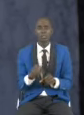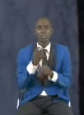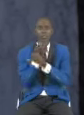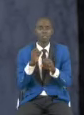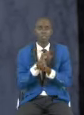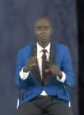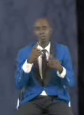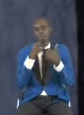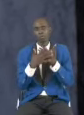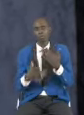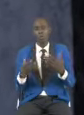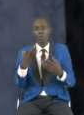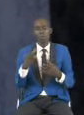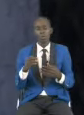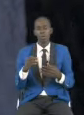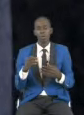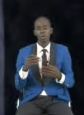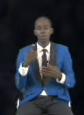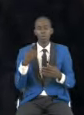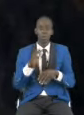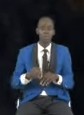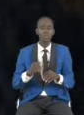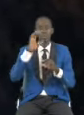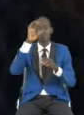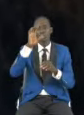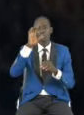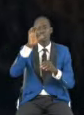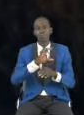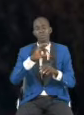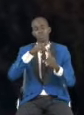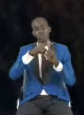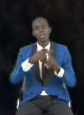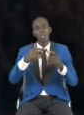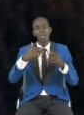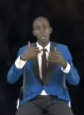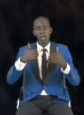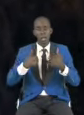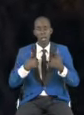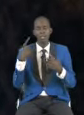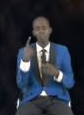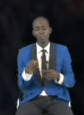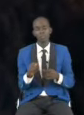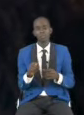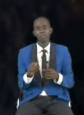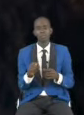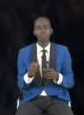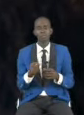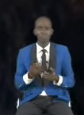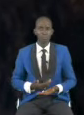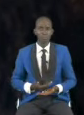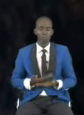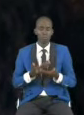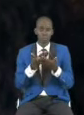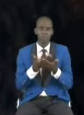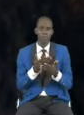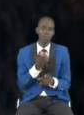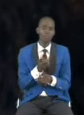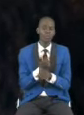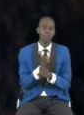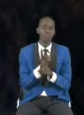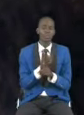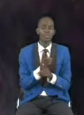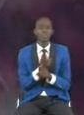of Calvary has a birthright, because we're members of his family,